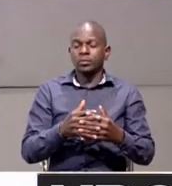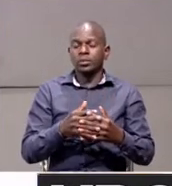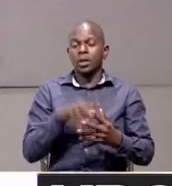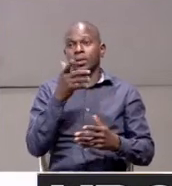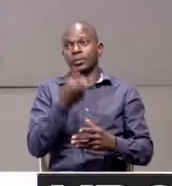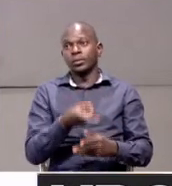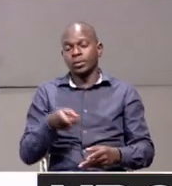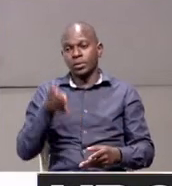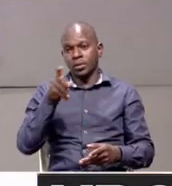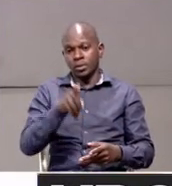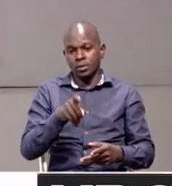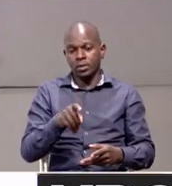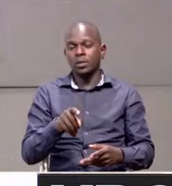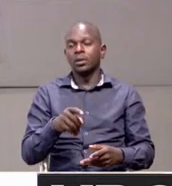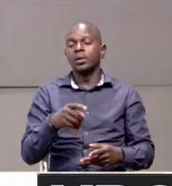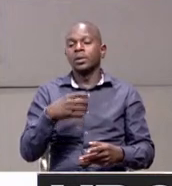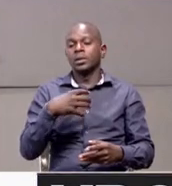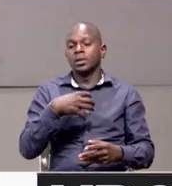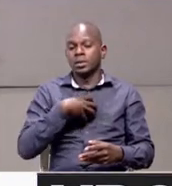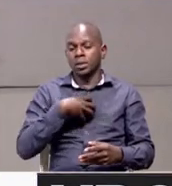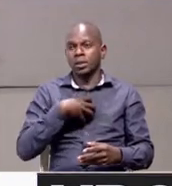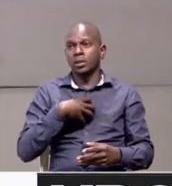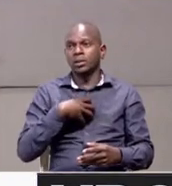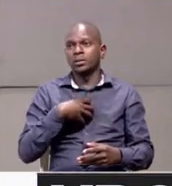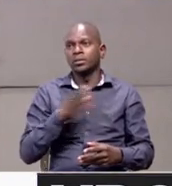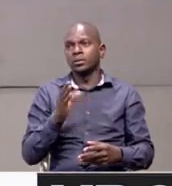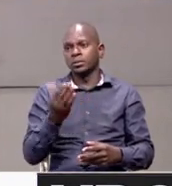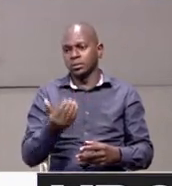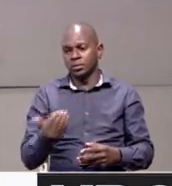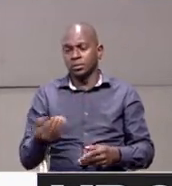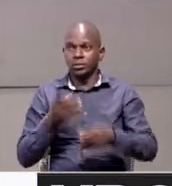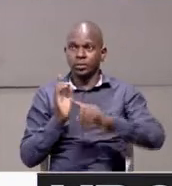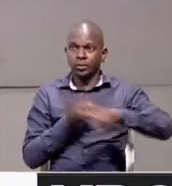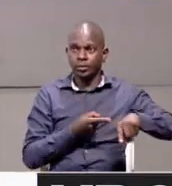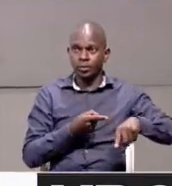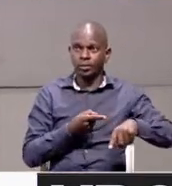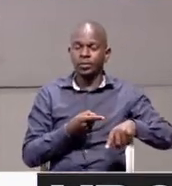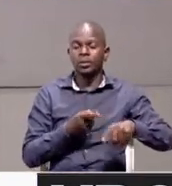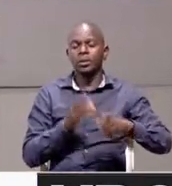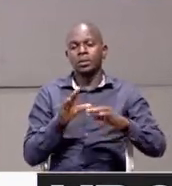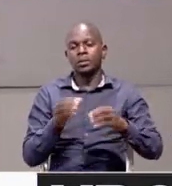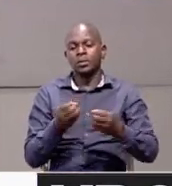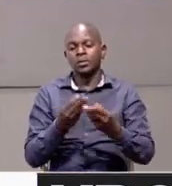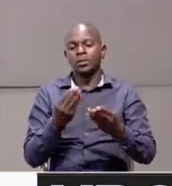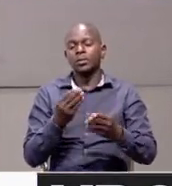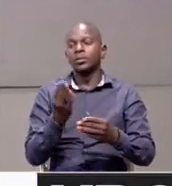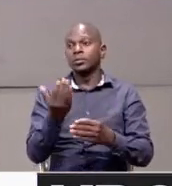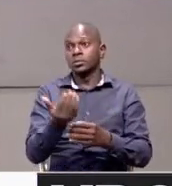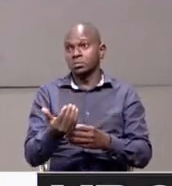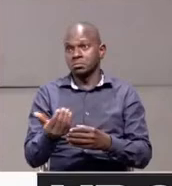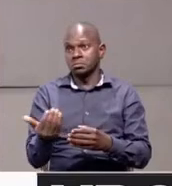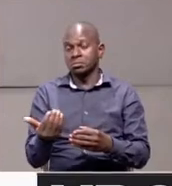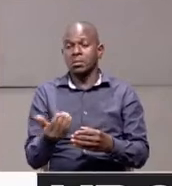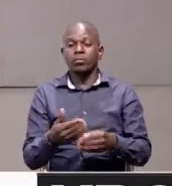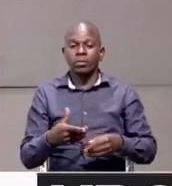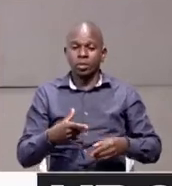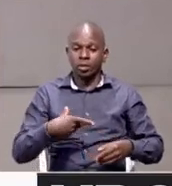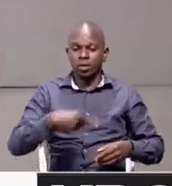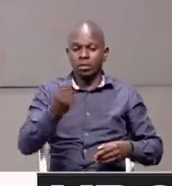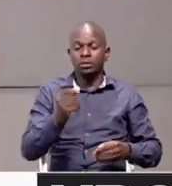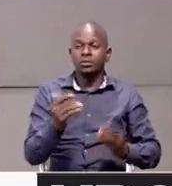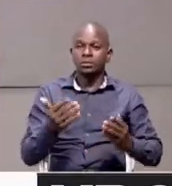arise. Child neglect due to the high cost of living, hence most of the children ending up on the